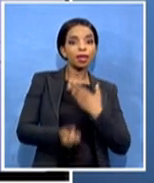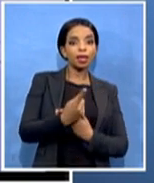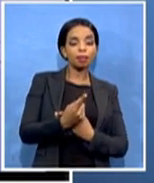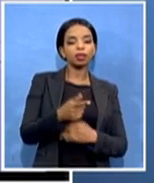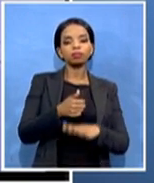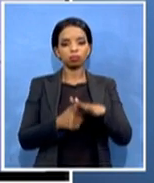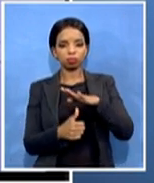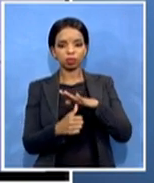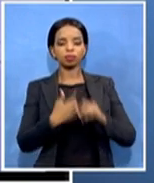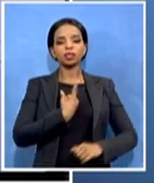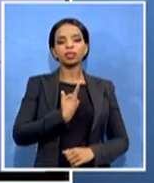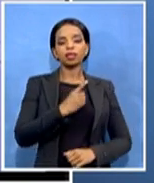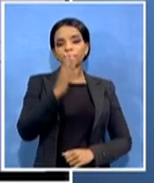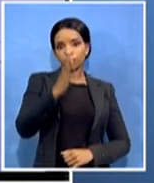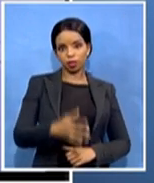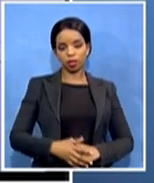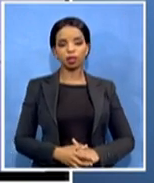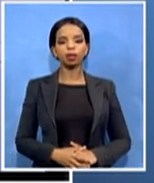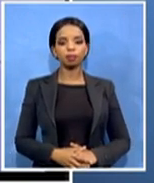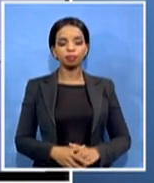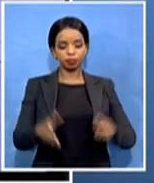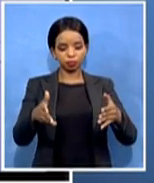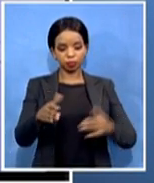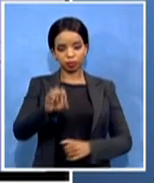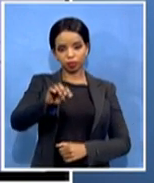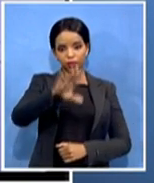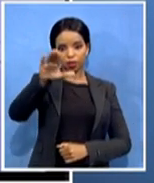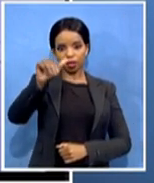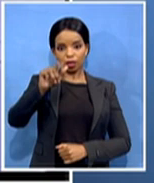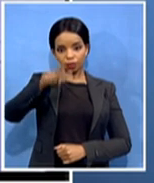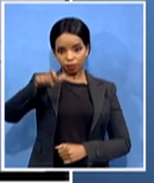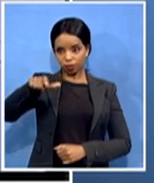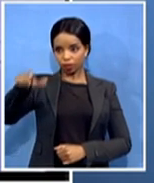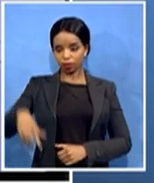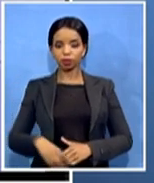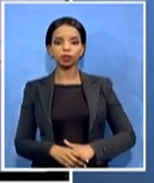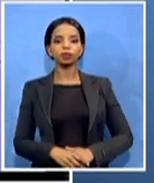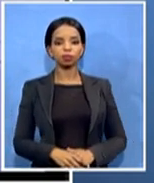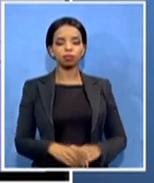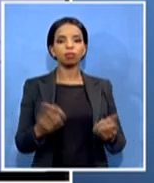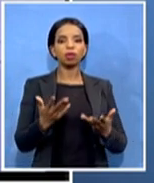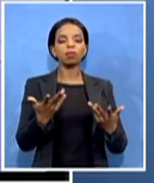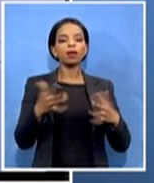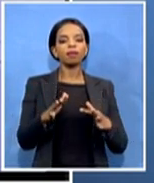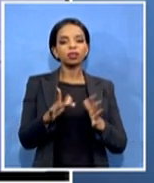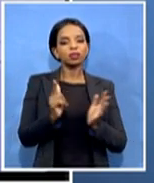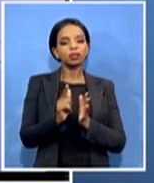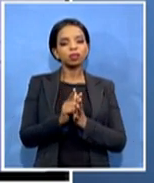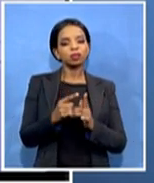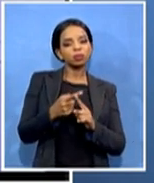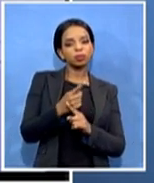South Africans and do right where wrong has been committed. So it is something that we believe